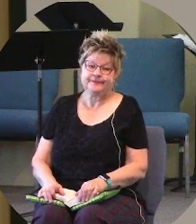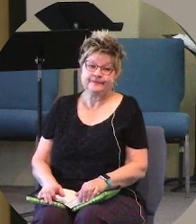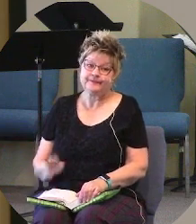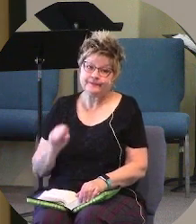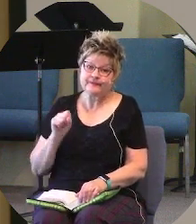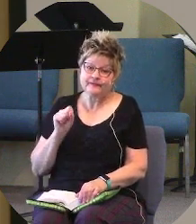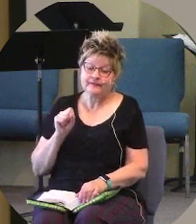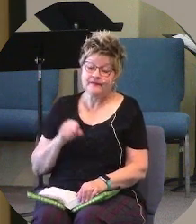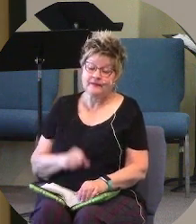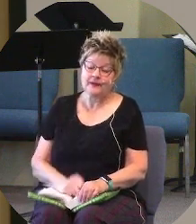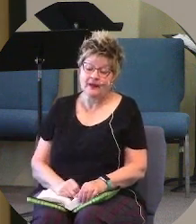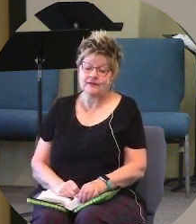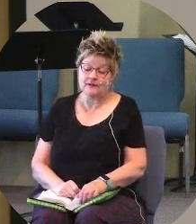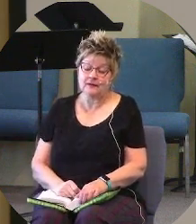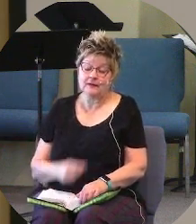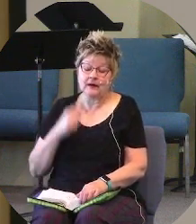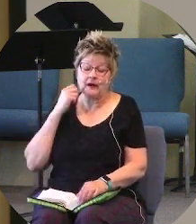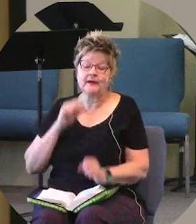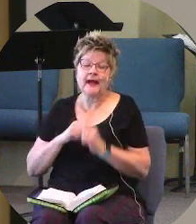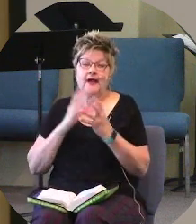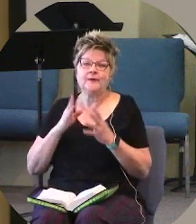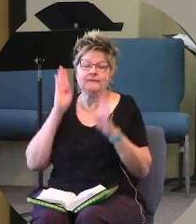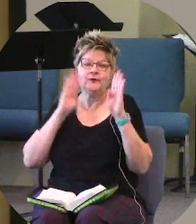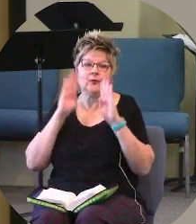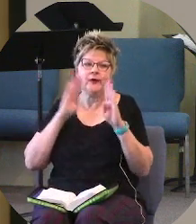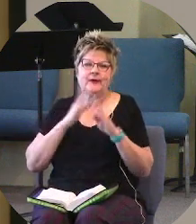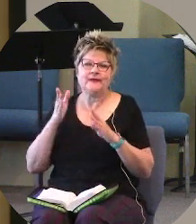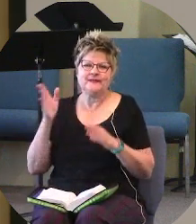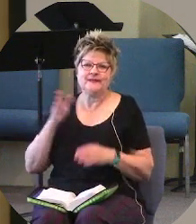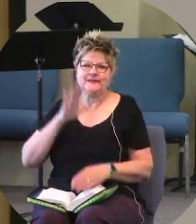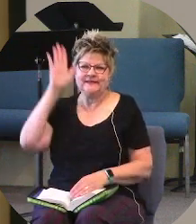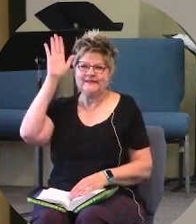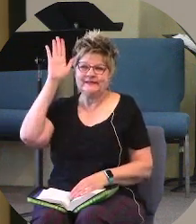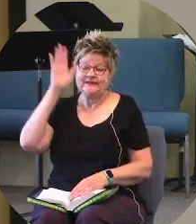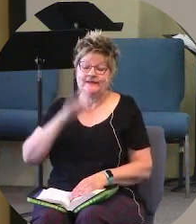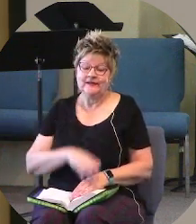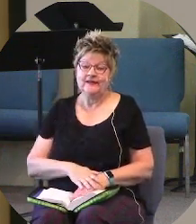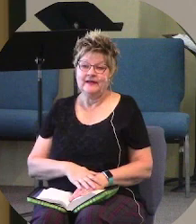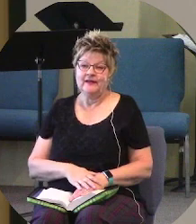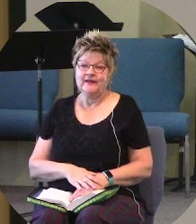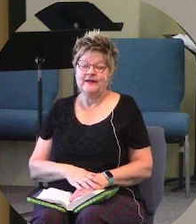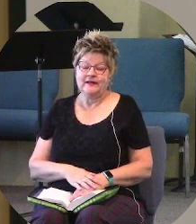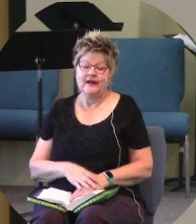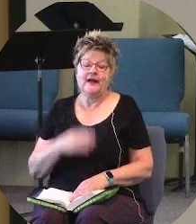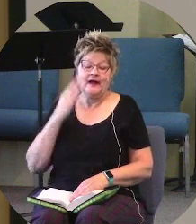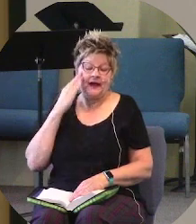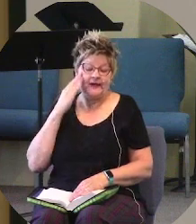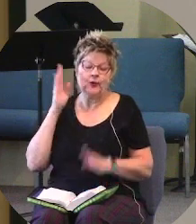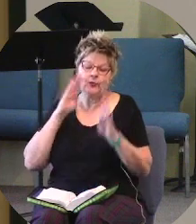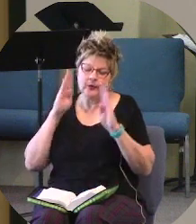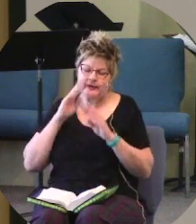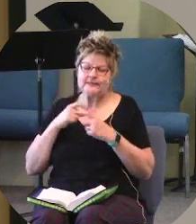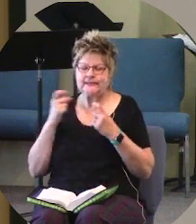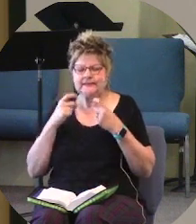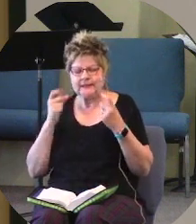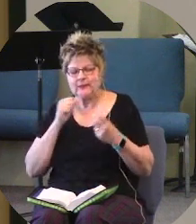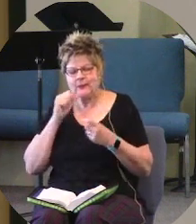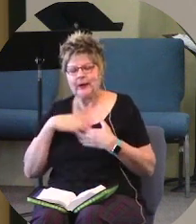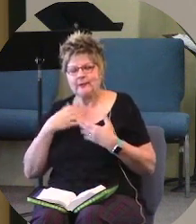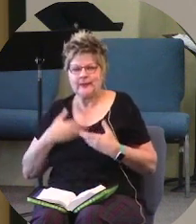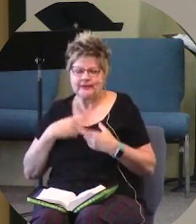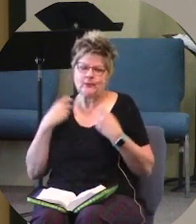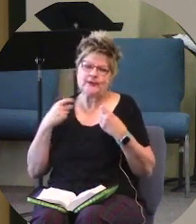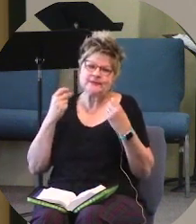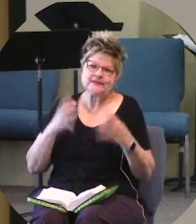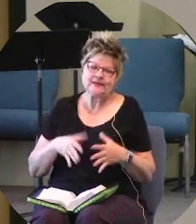Yeah, that's not, yeah. How many of you worry about these? We are going to take a poll. How many of you are concerned? I know worry's a sin, and we don't want to admit that we're sinners. So